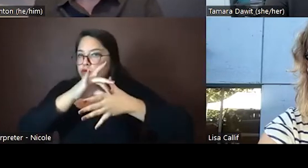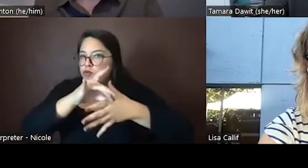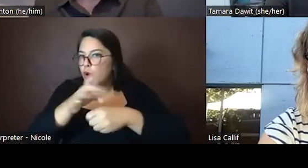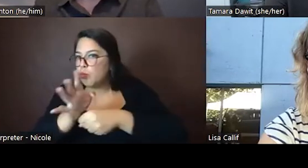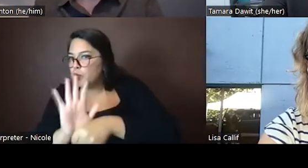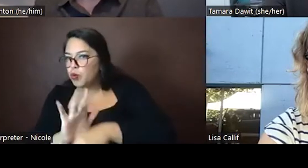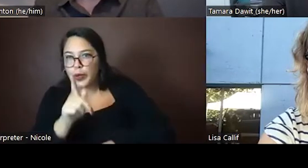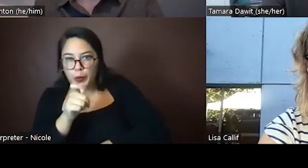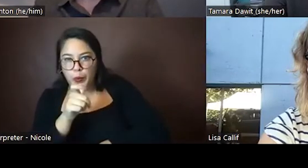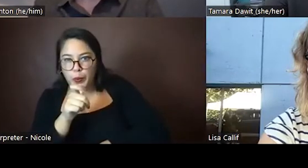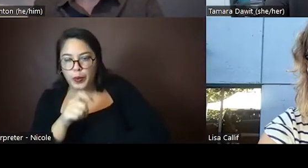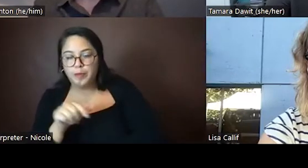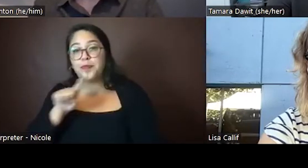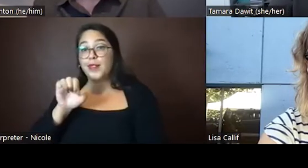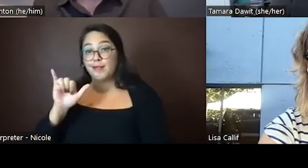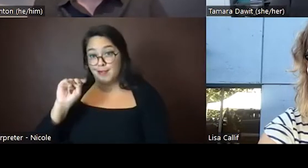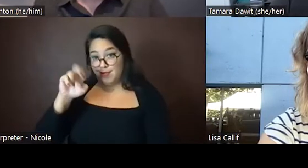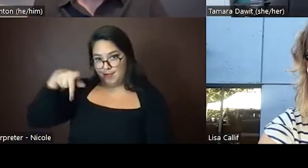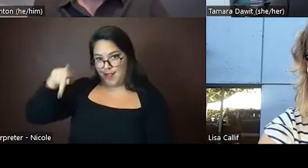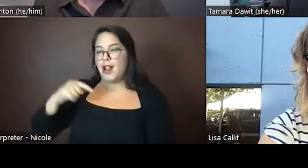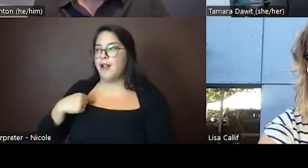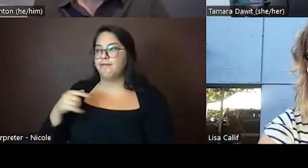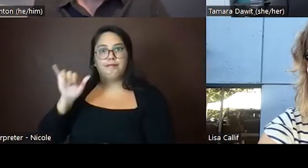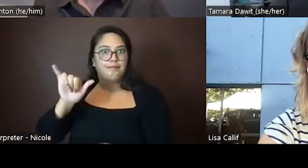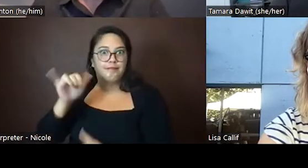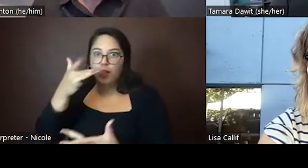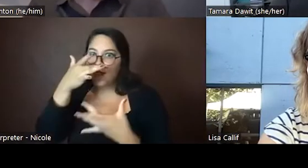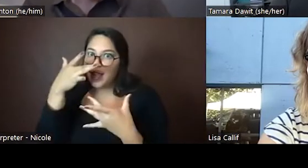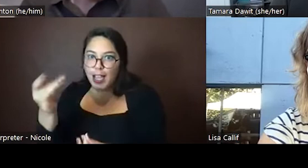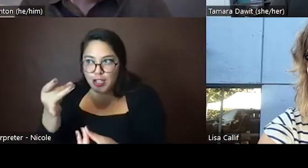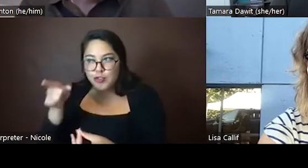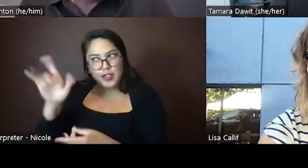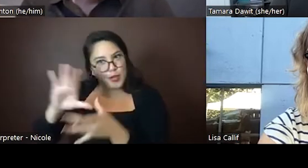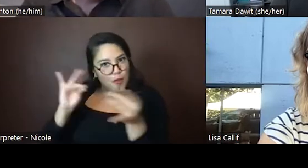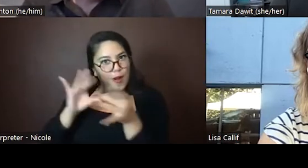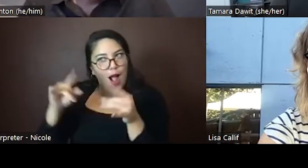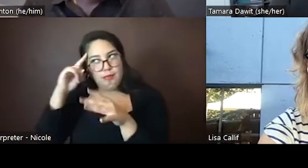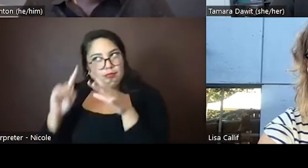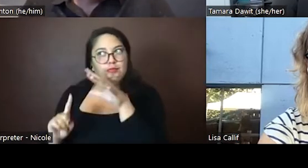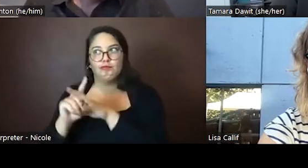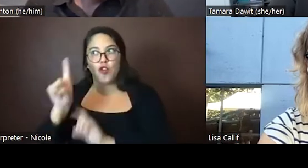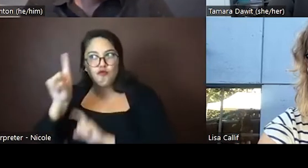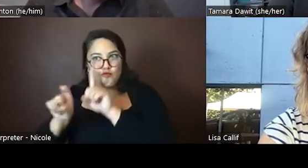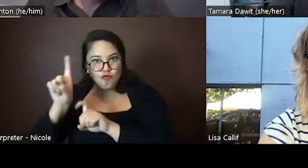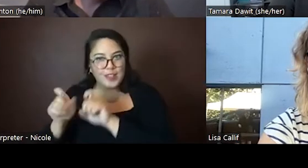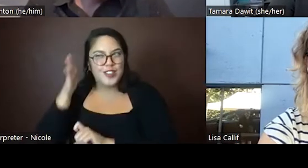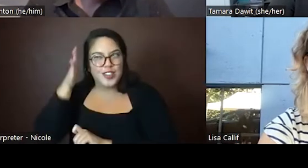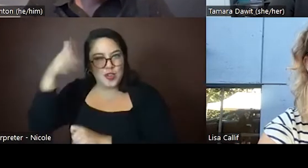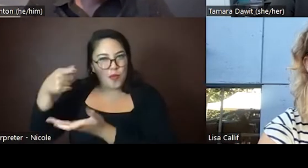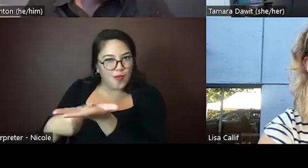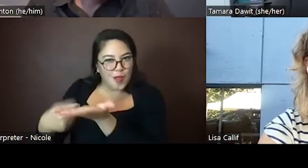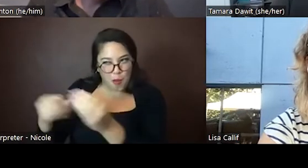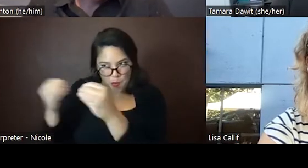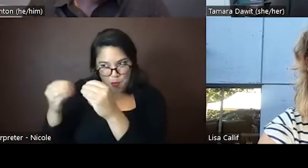interesting questions. We'll come back to those in a different format. But before going to that, I'd like to ask Megan